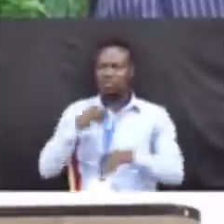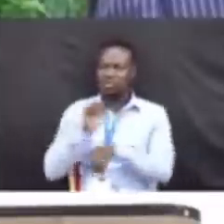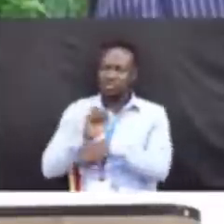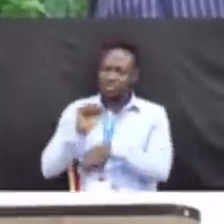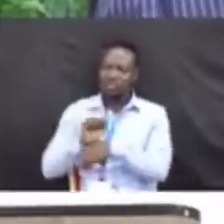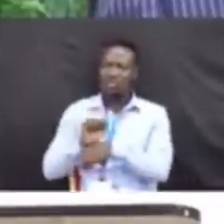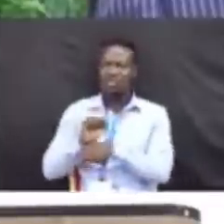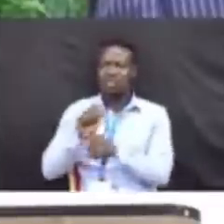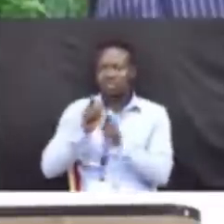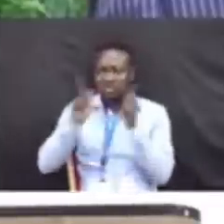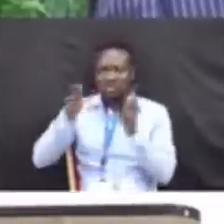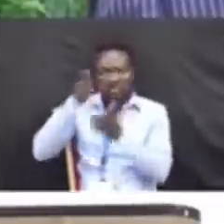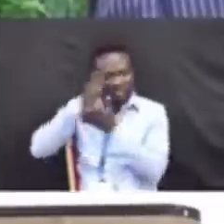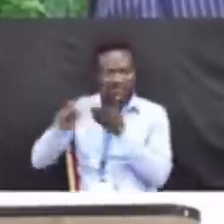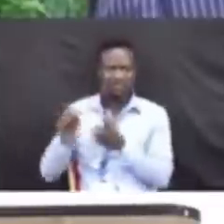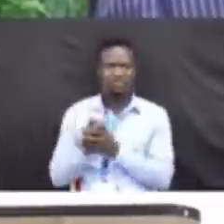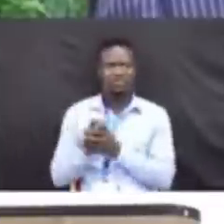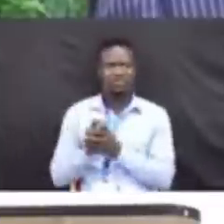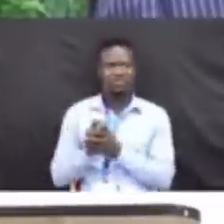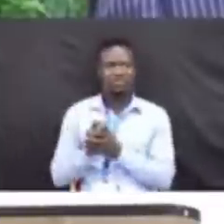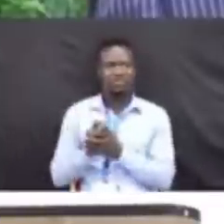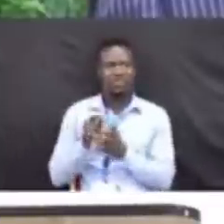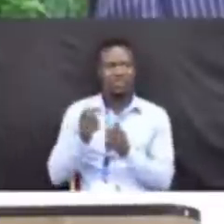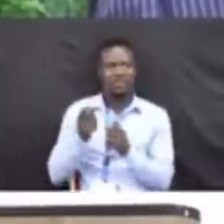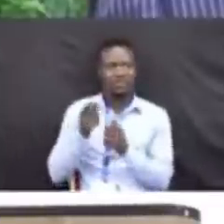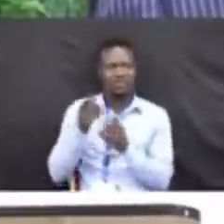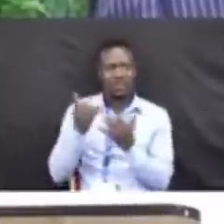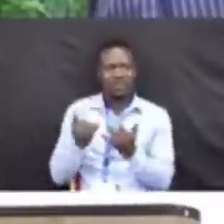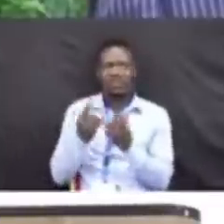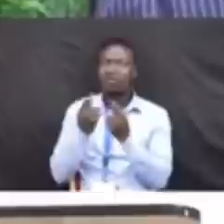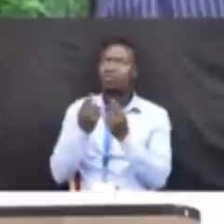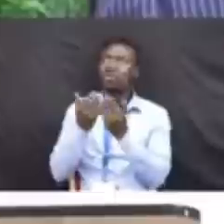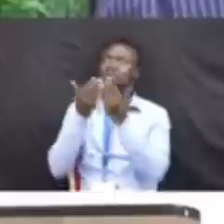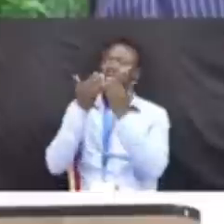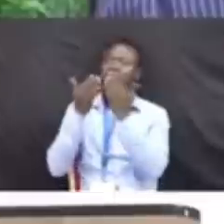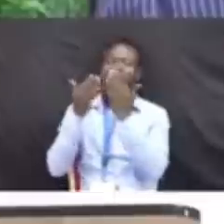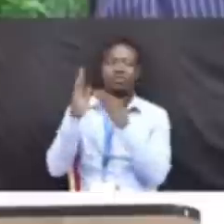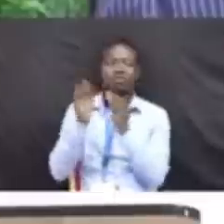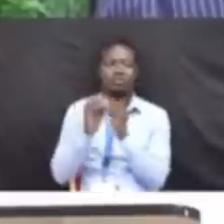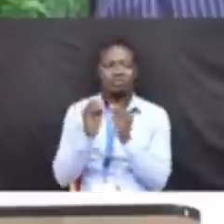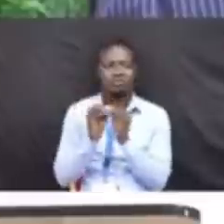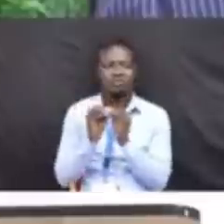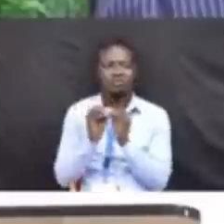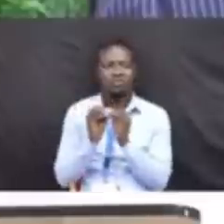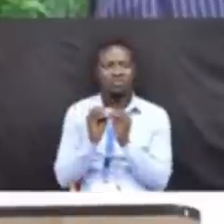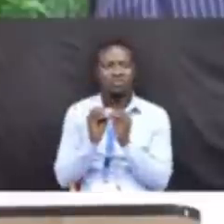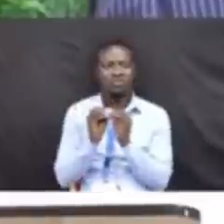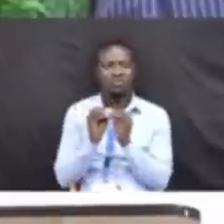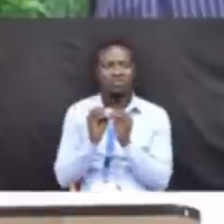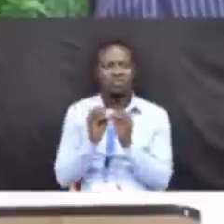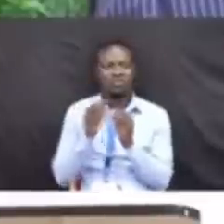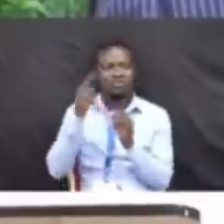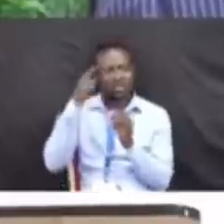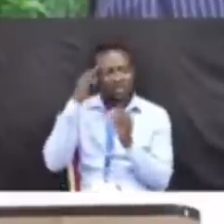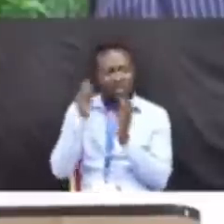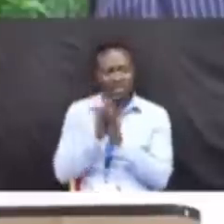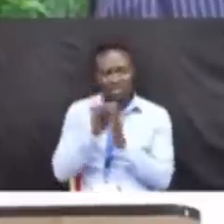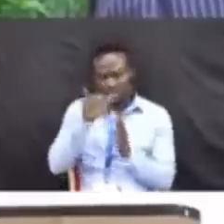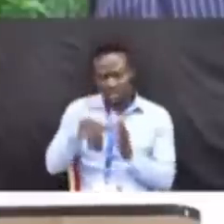this office. I therefore want to thank Him. I see this as an act of pure